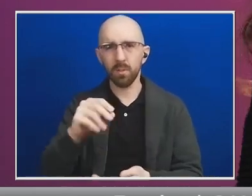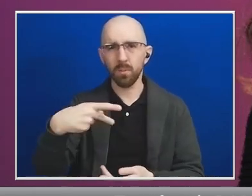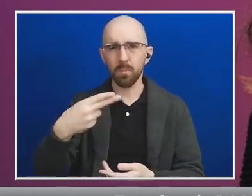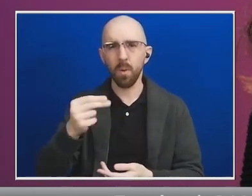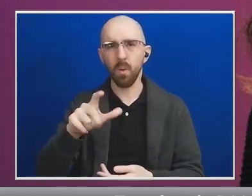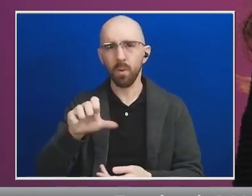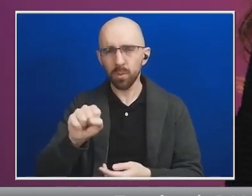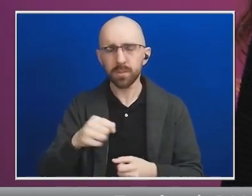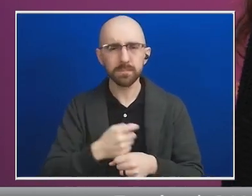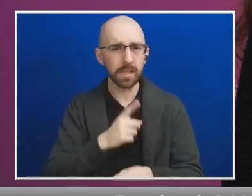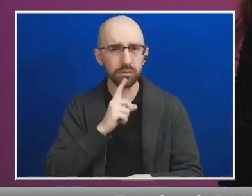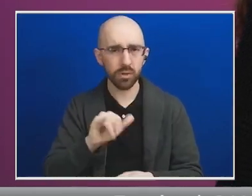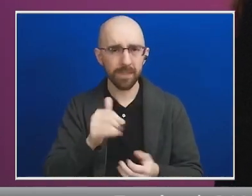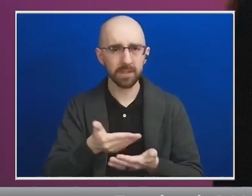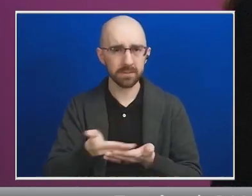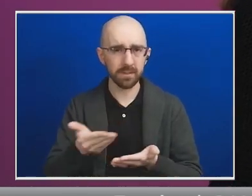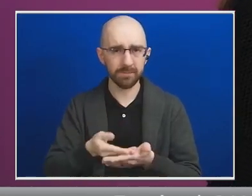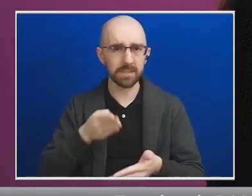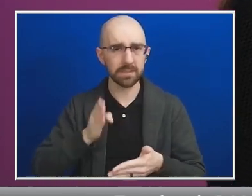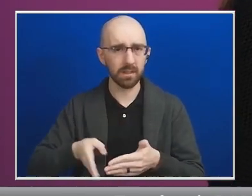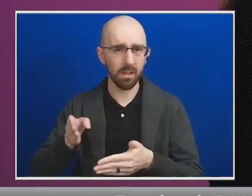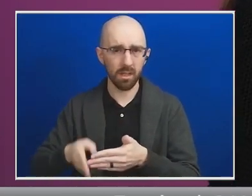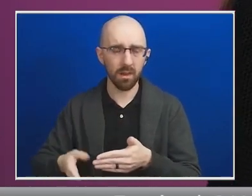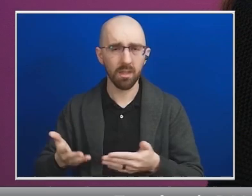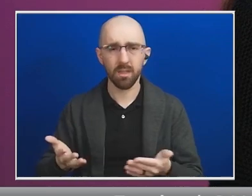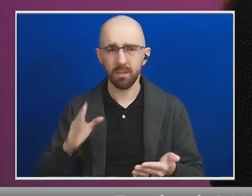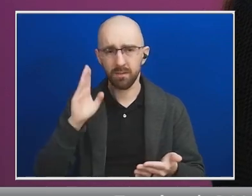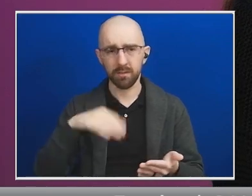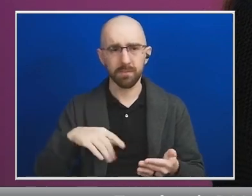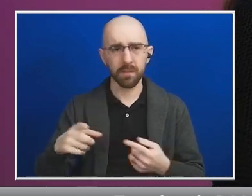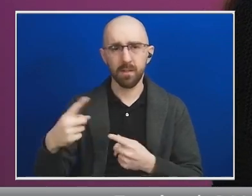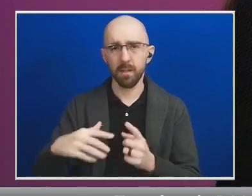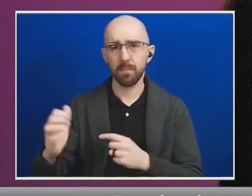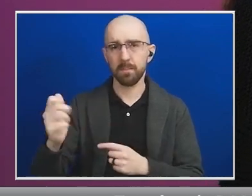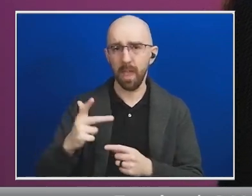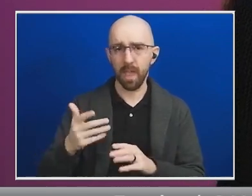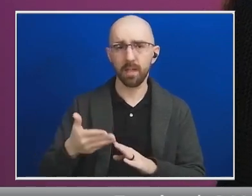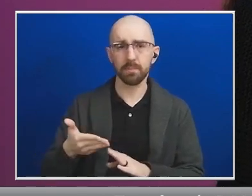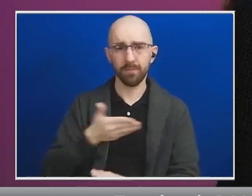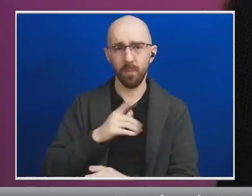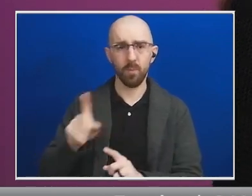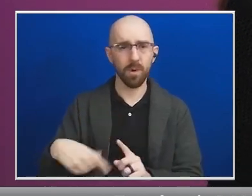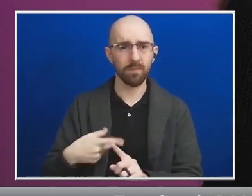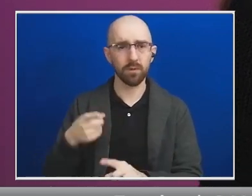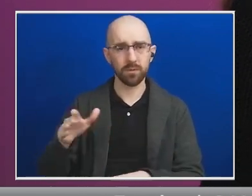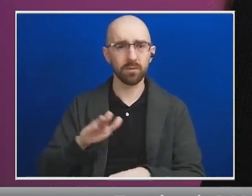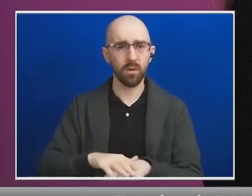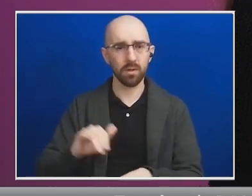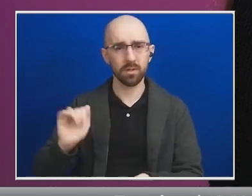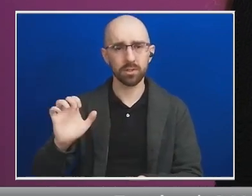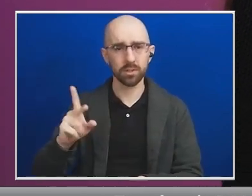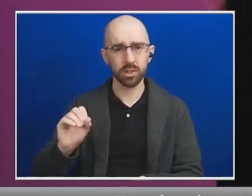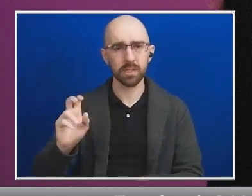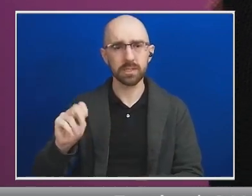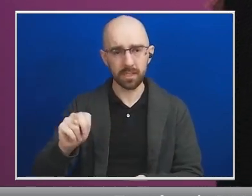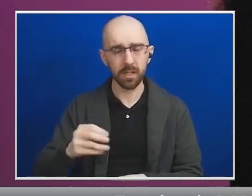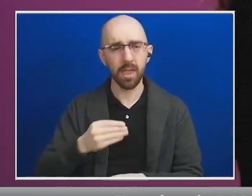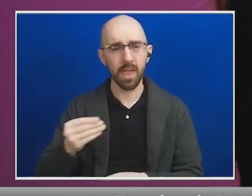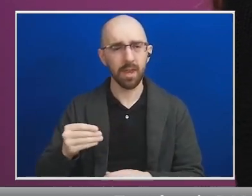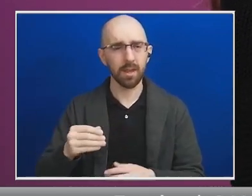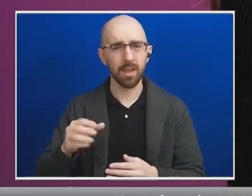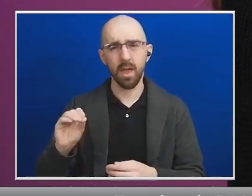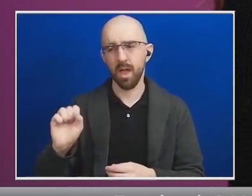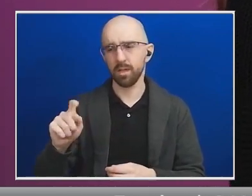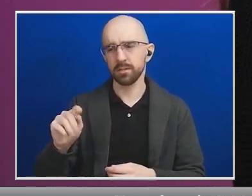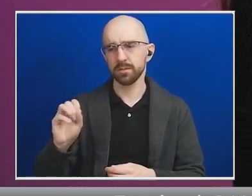stuff is done. They come back before when he was on digoxin and with his ostomy supplies, the